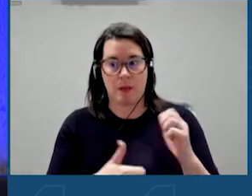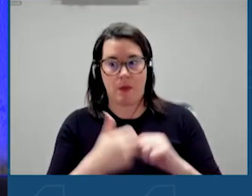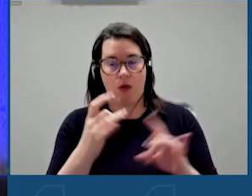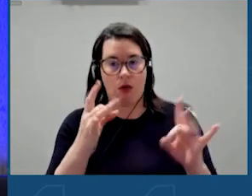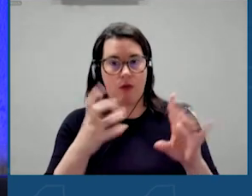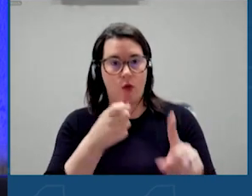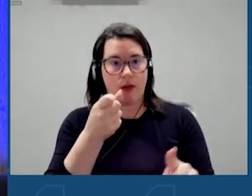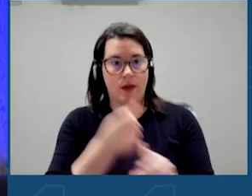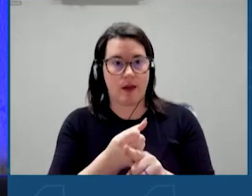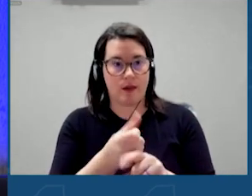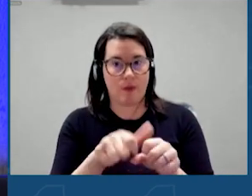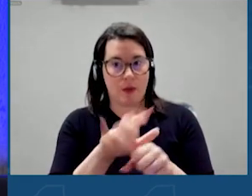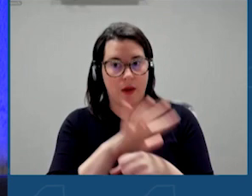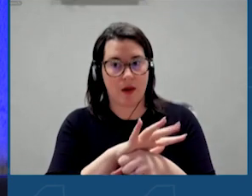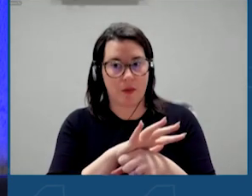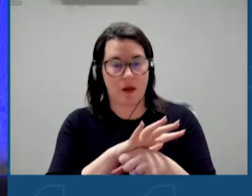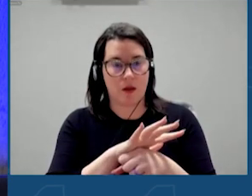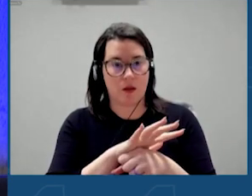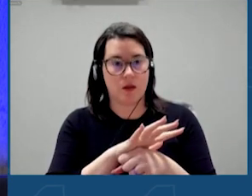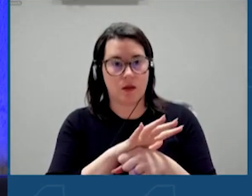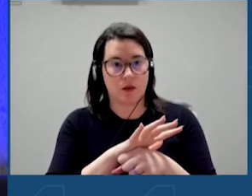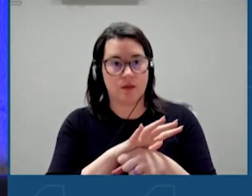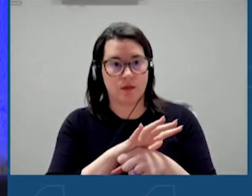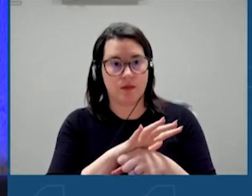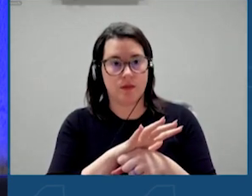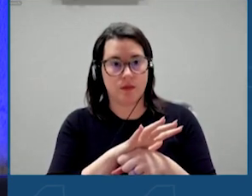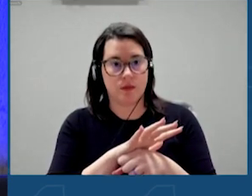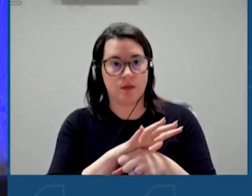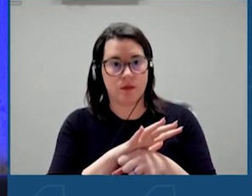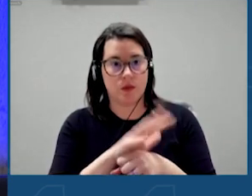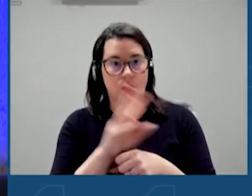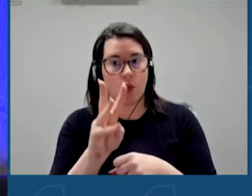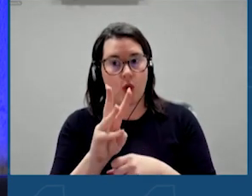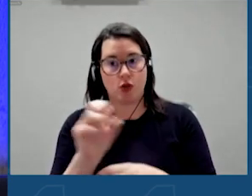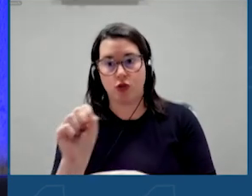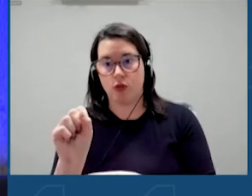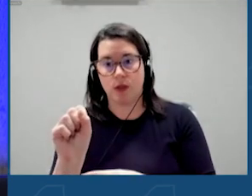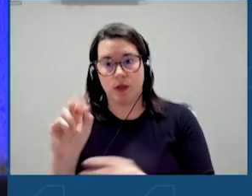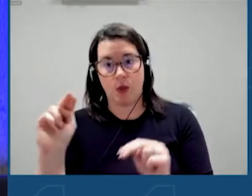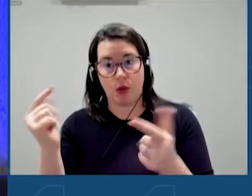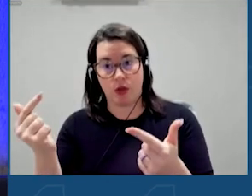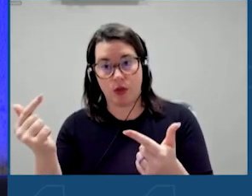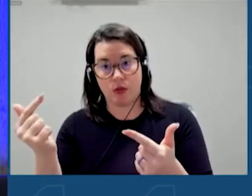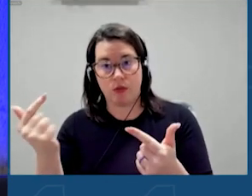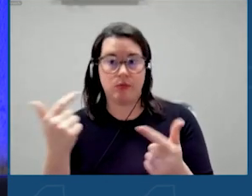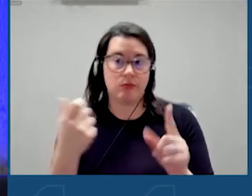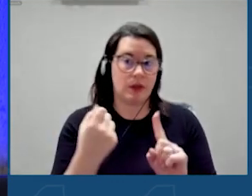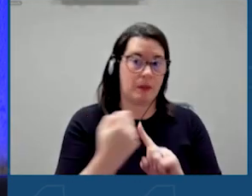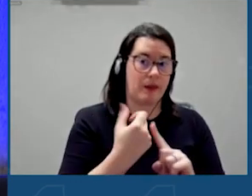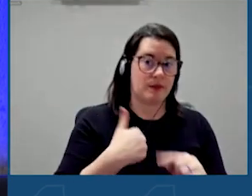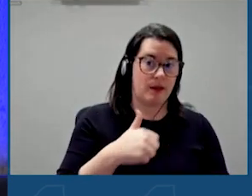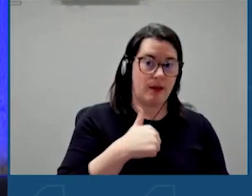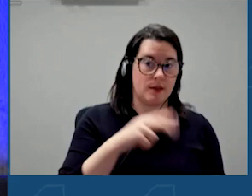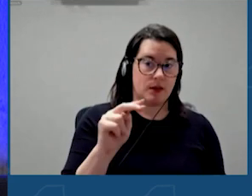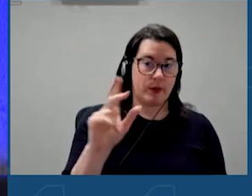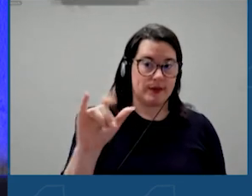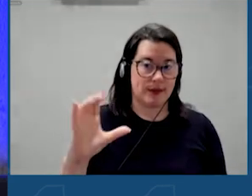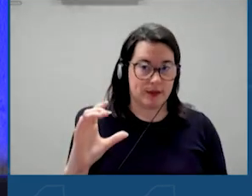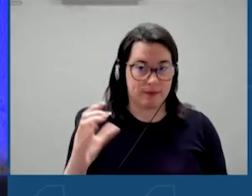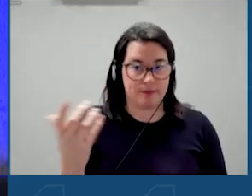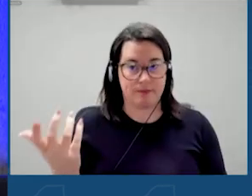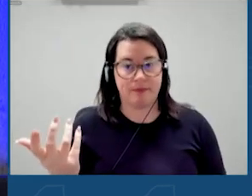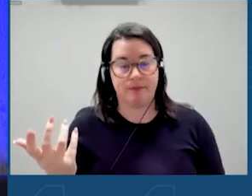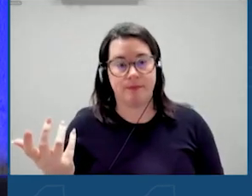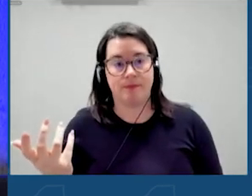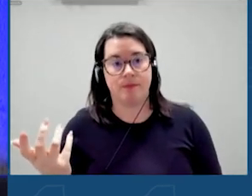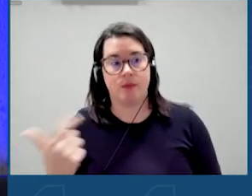know, we get hit hard when Wall Street isn't doing well. Wall Street is ours, it's New York City. So what